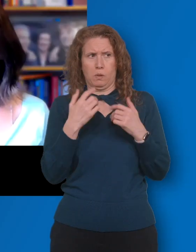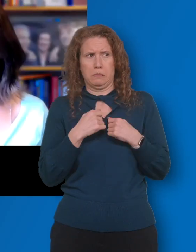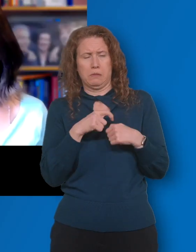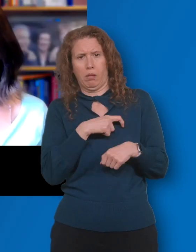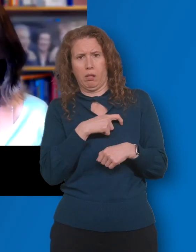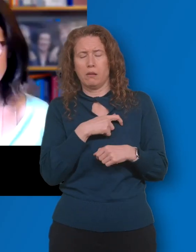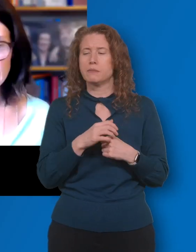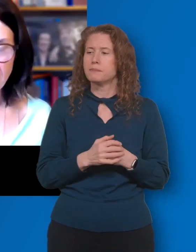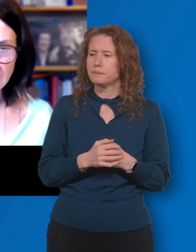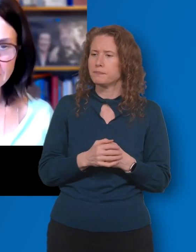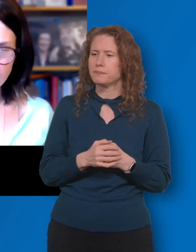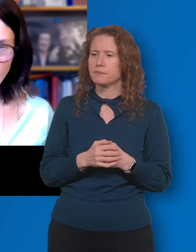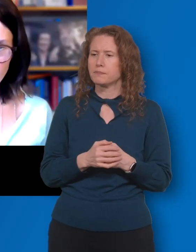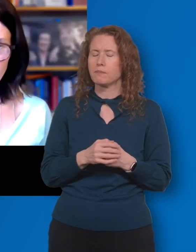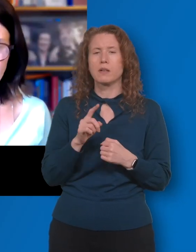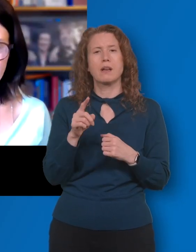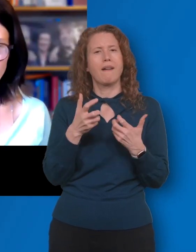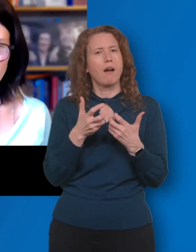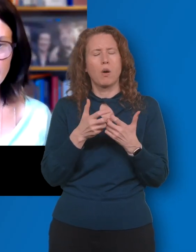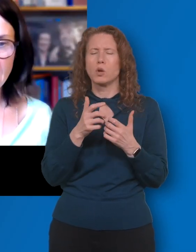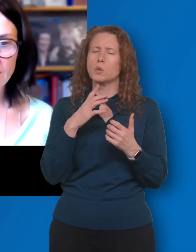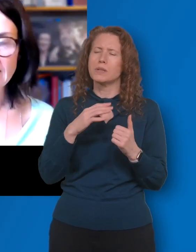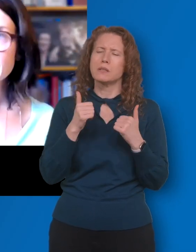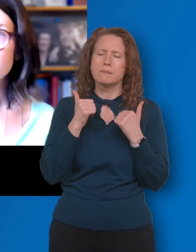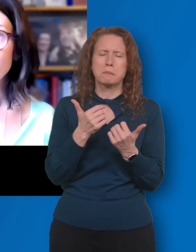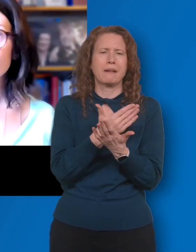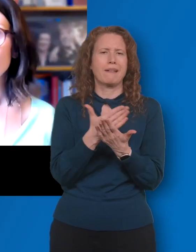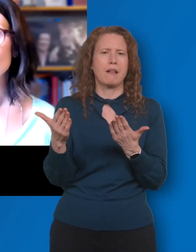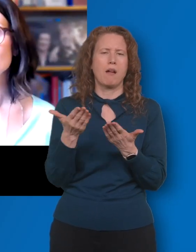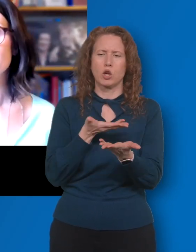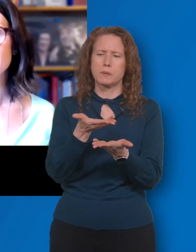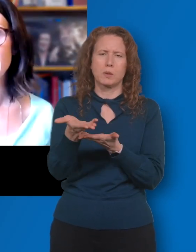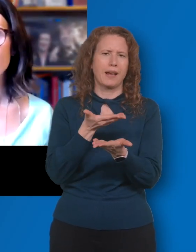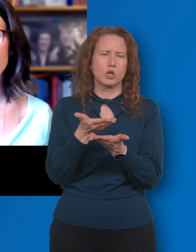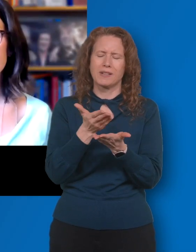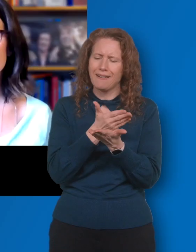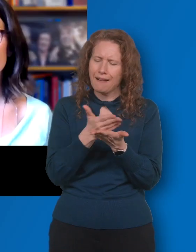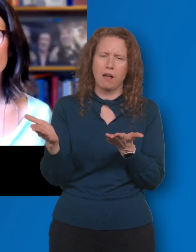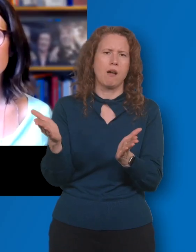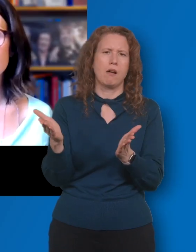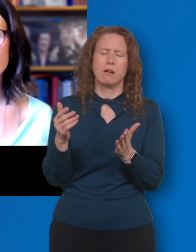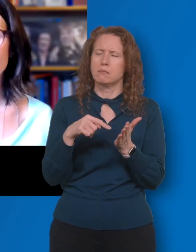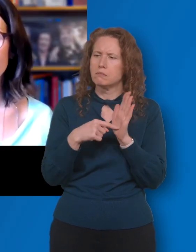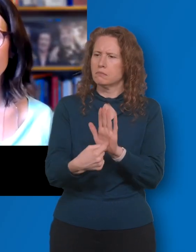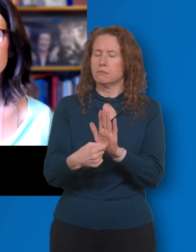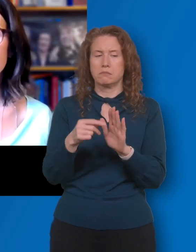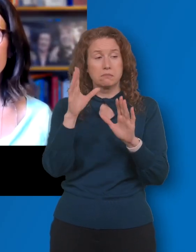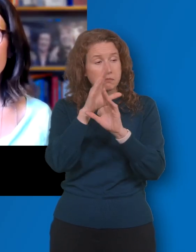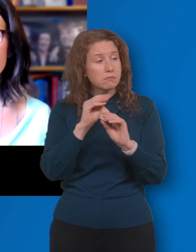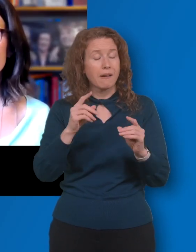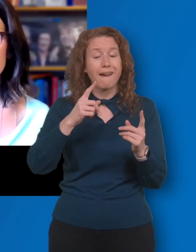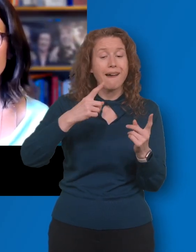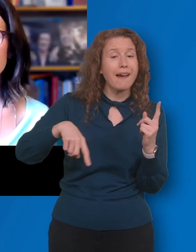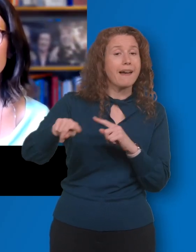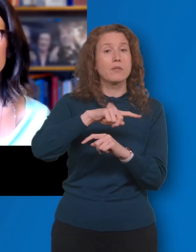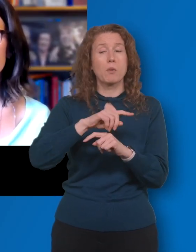Really, really clear and inviting communication that signposts that everybody's voice is heard,